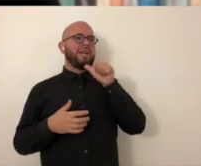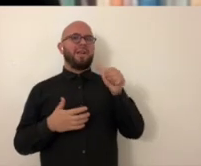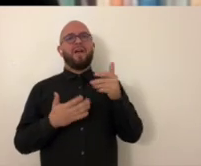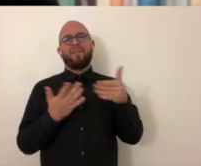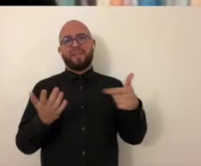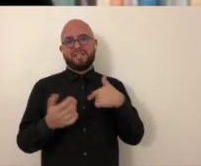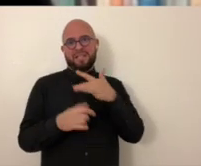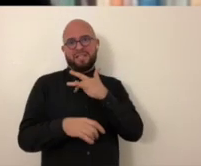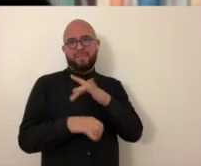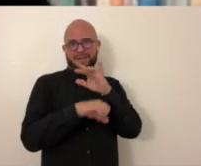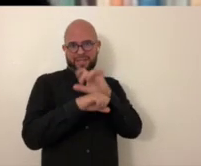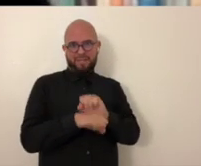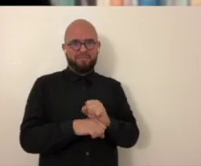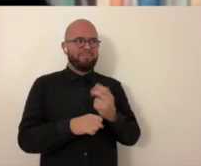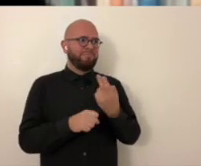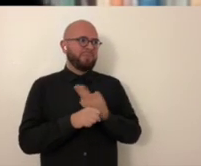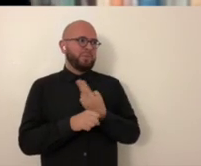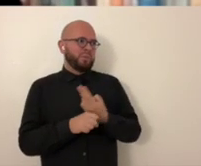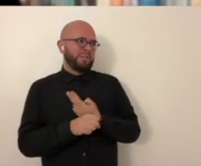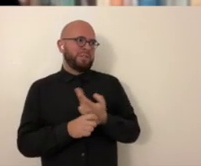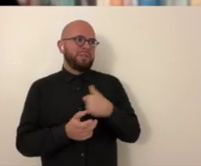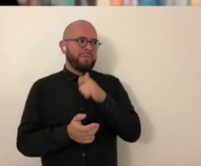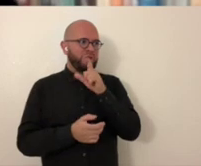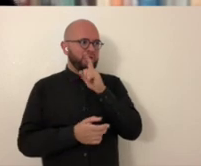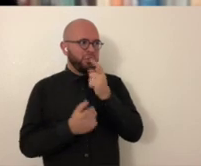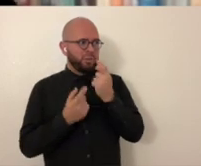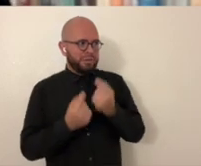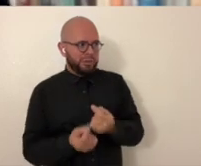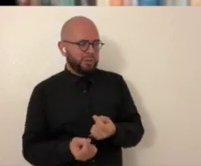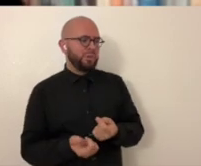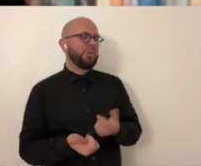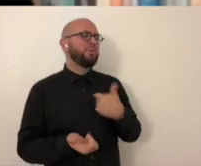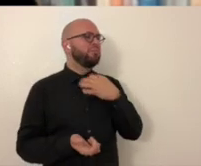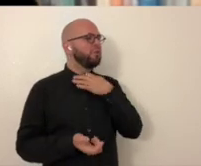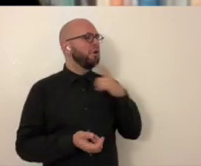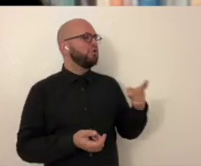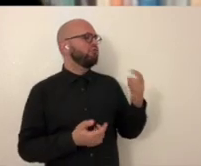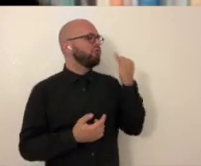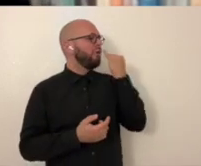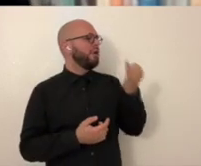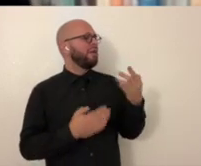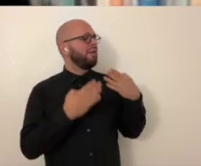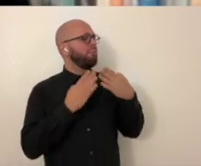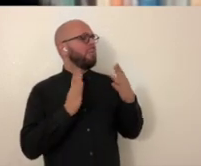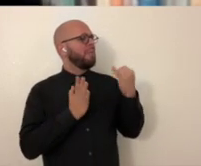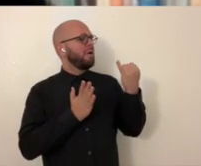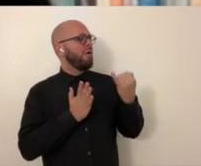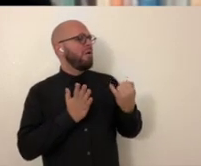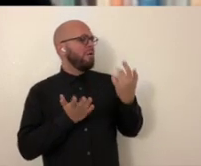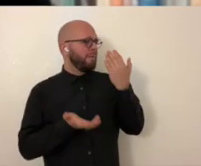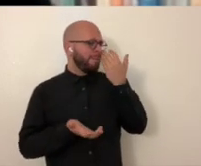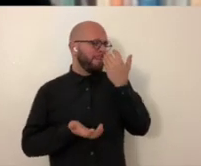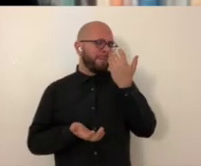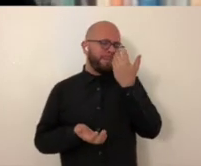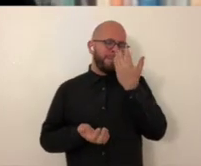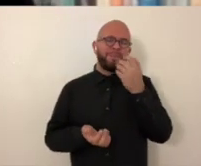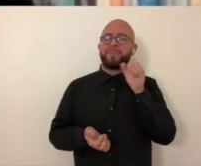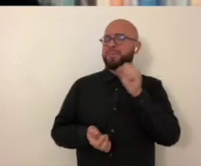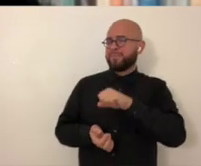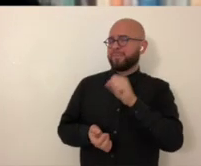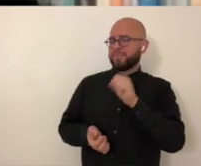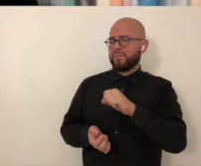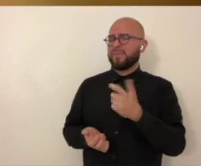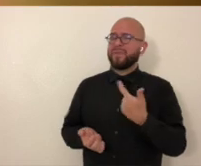enormous and just not materials that I use. So I'm not always sure what to do. So I'm really curious what you'd like to do with public